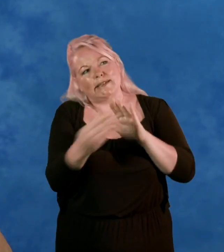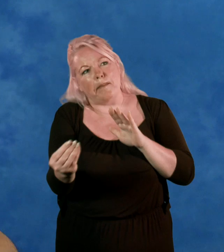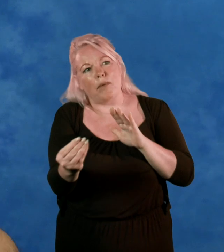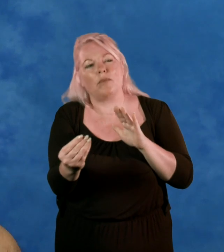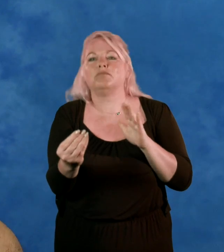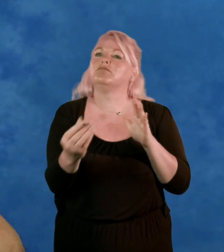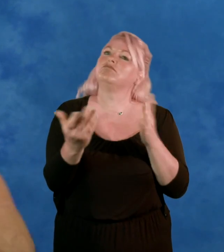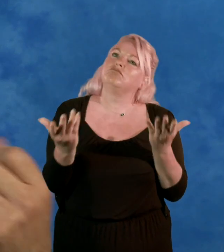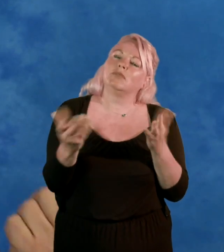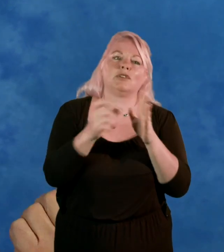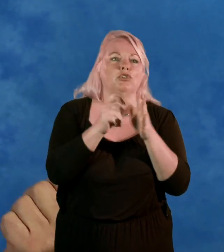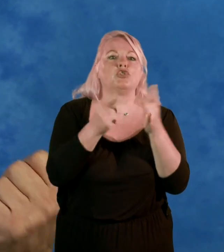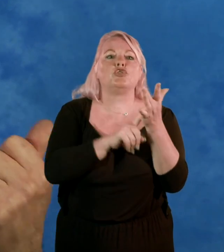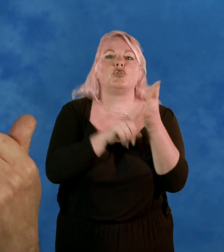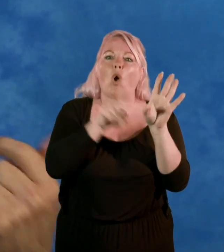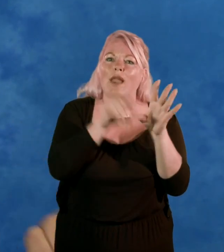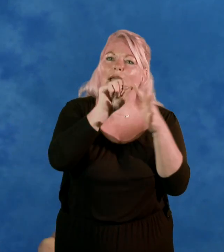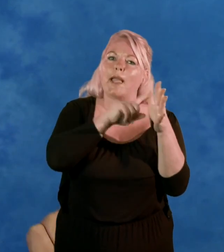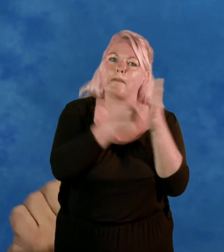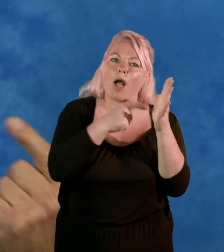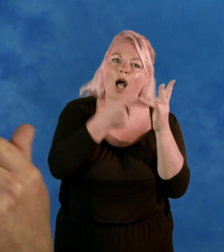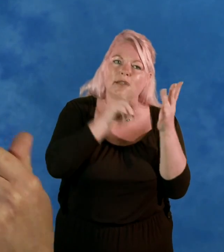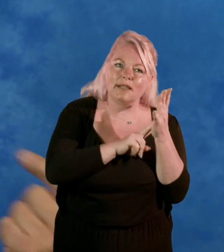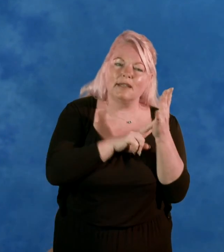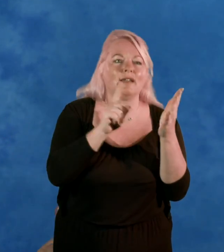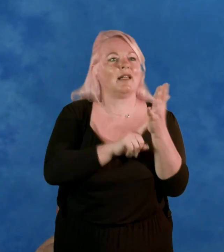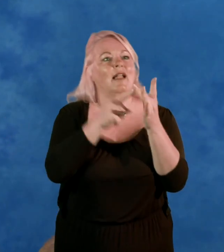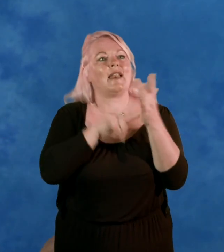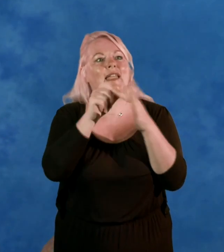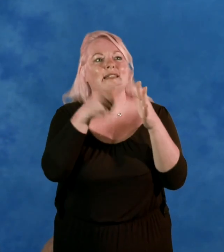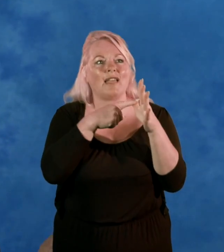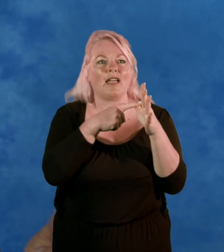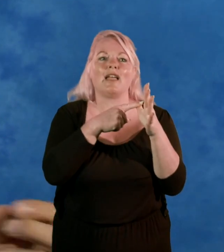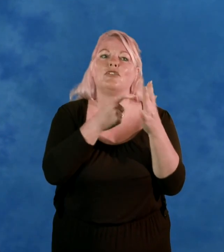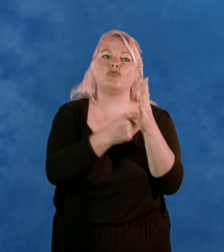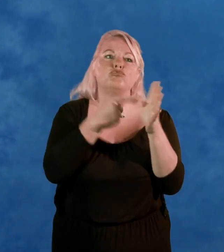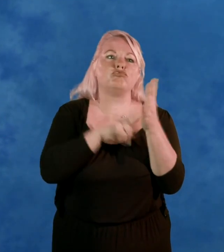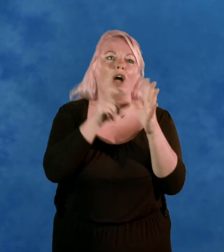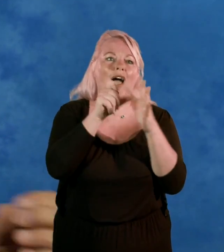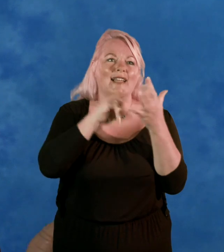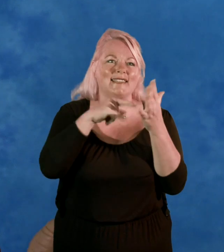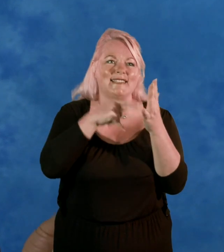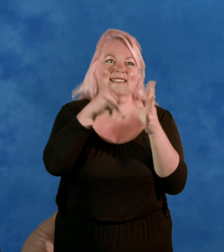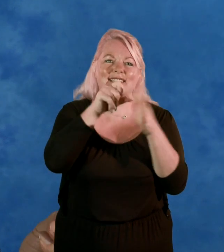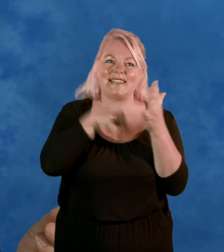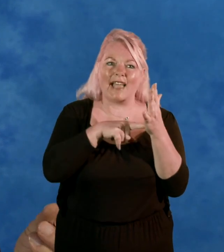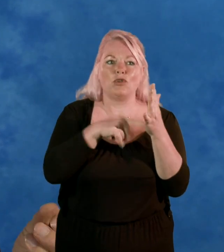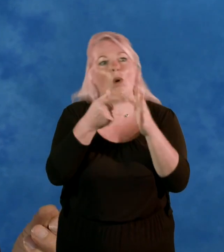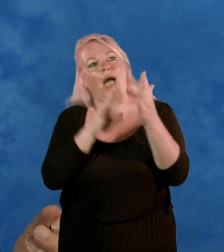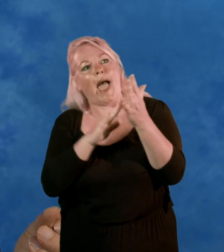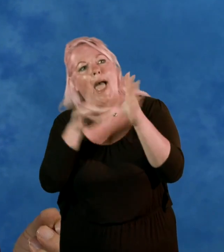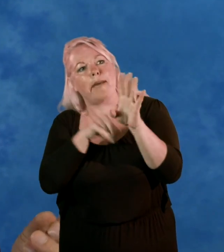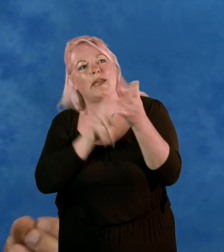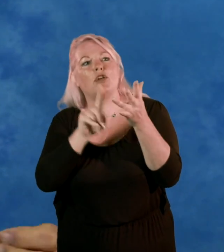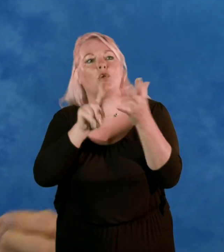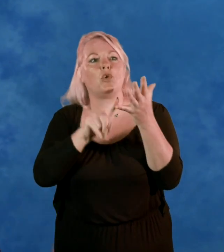if you take someone like Dolly Parton, Linda Ronstadt, or Emmylou Harris, they sound fine, but they're a bit out